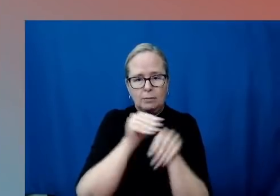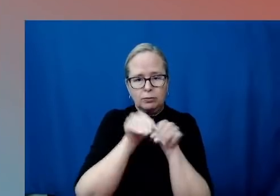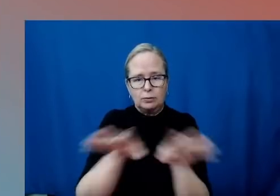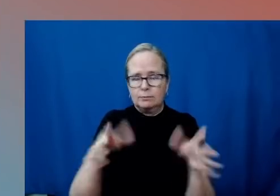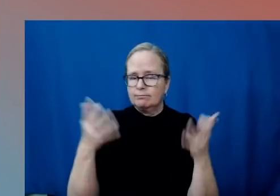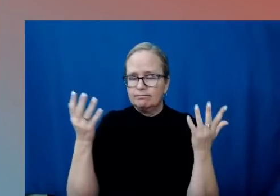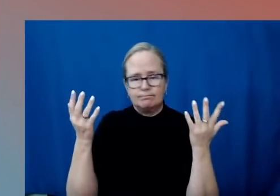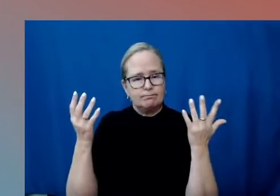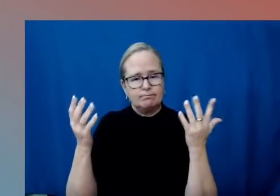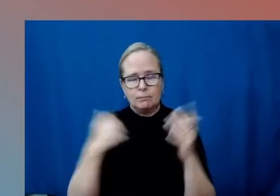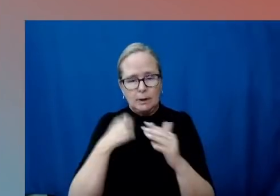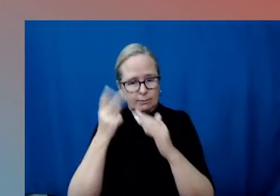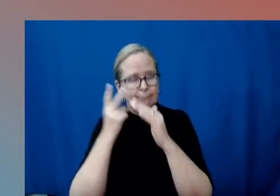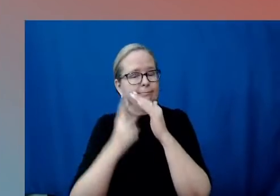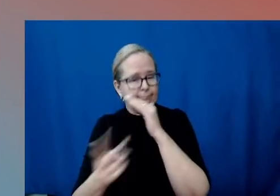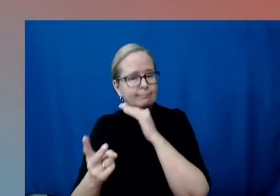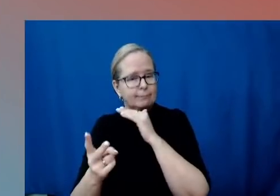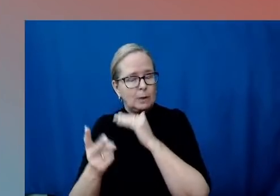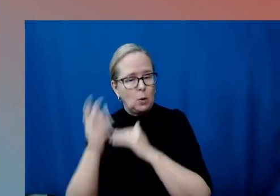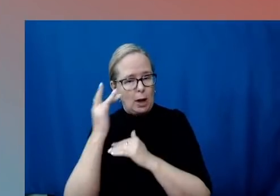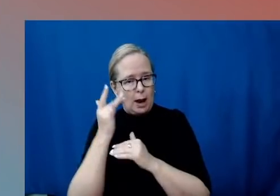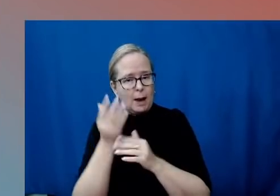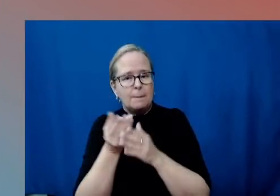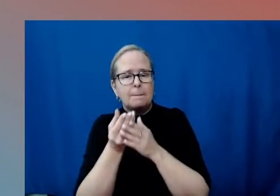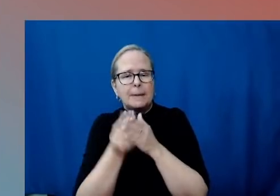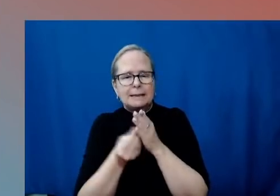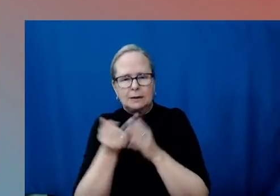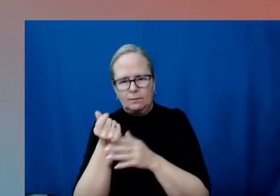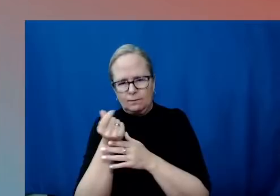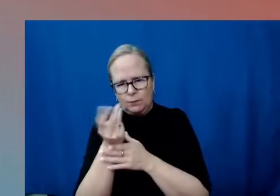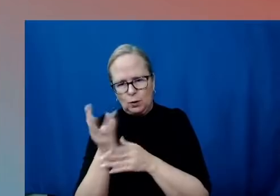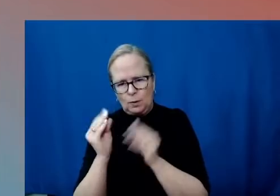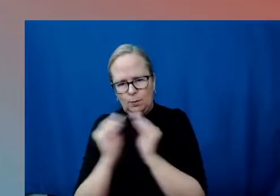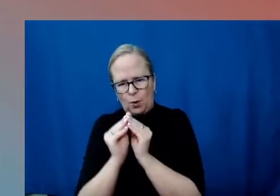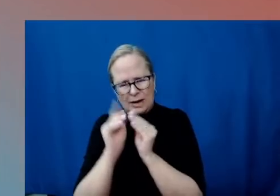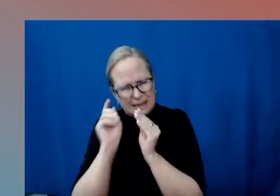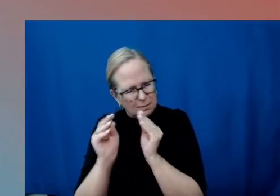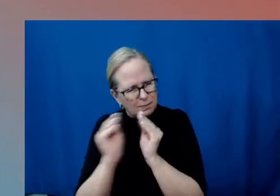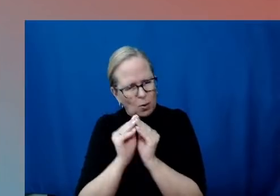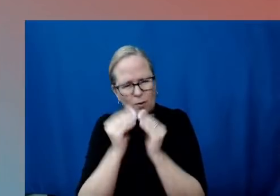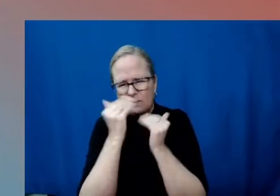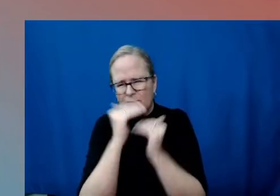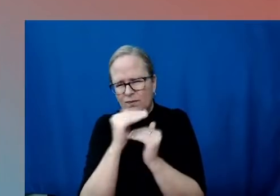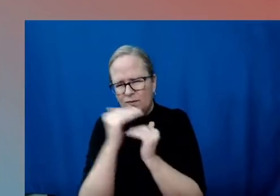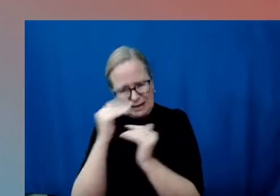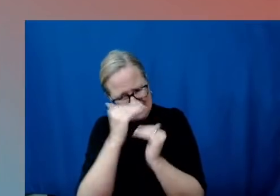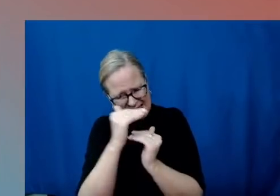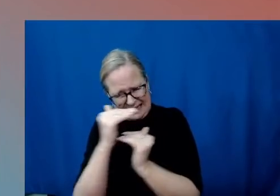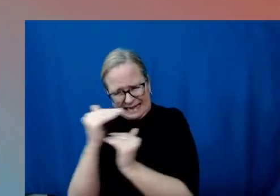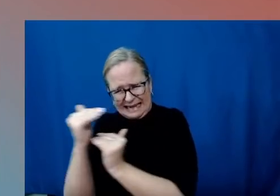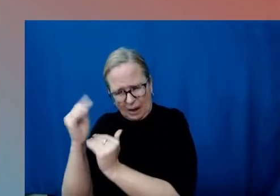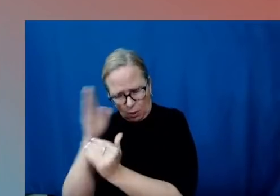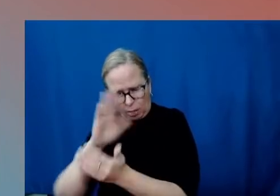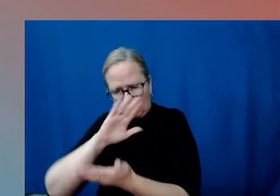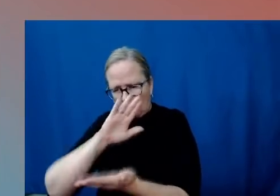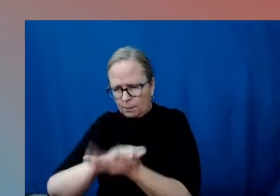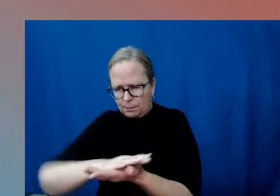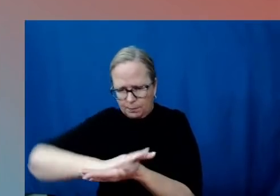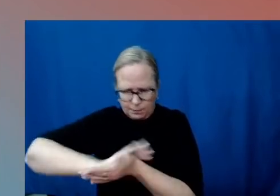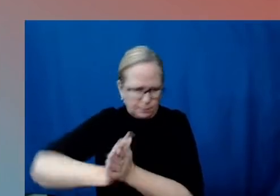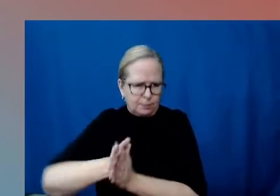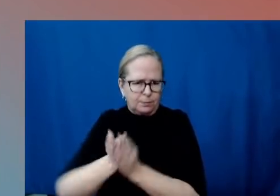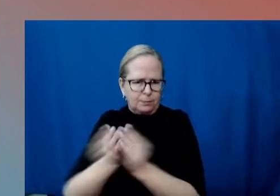those extra couple measures in order to try and get it down far enough. And the